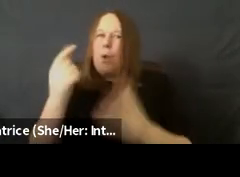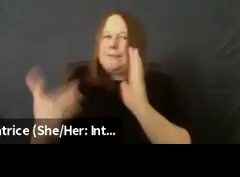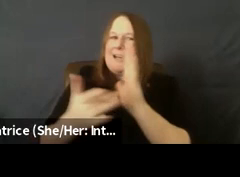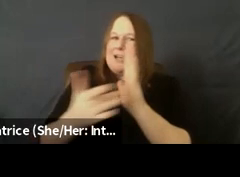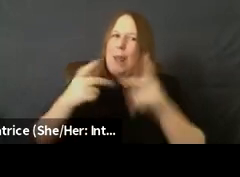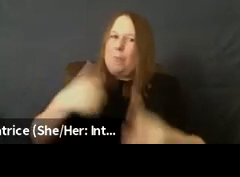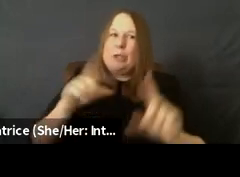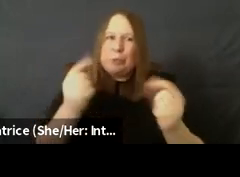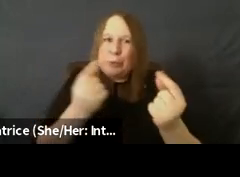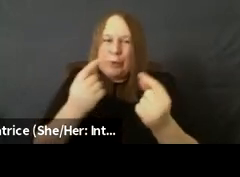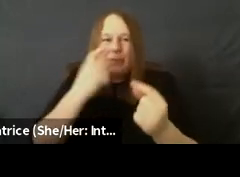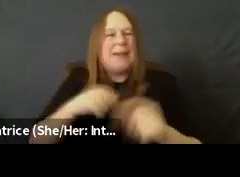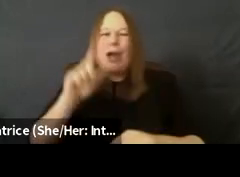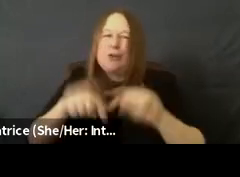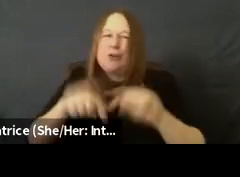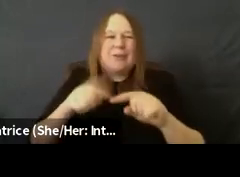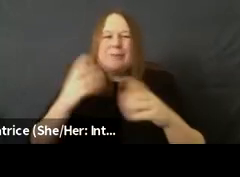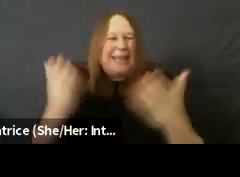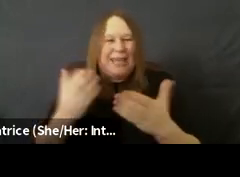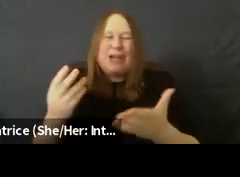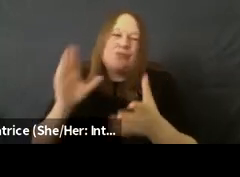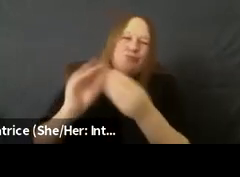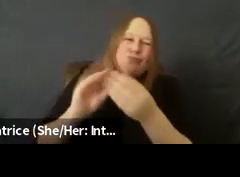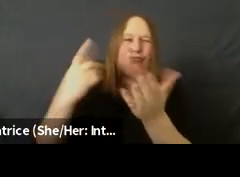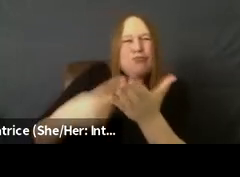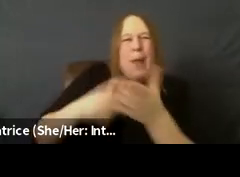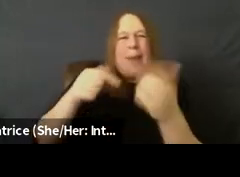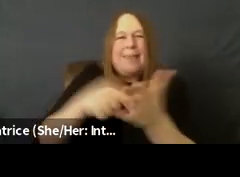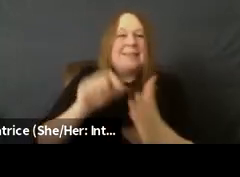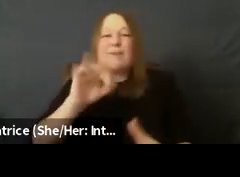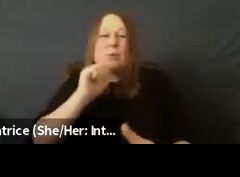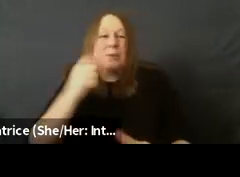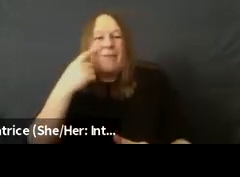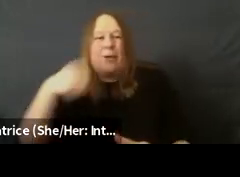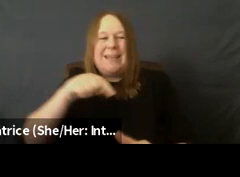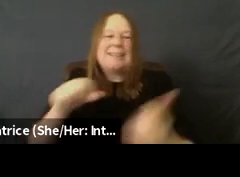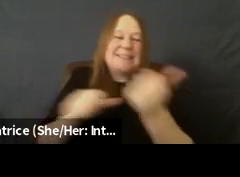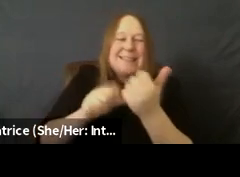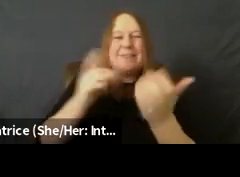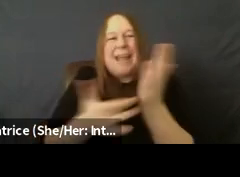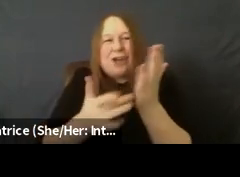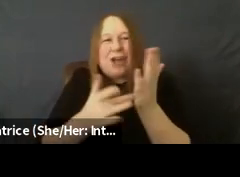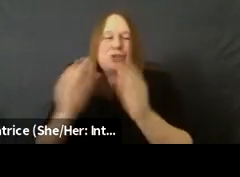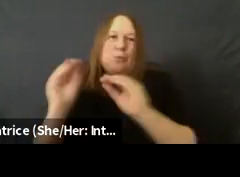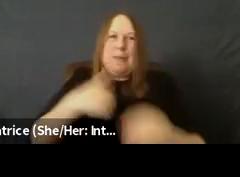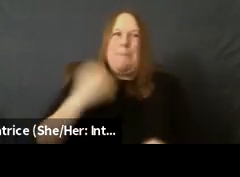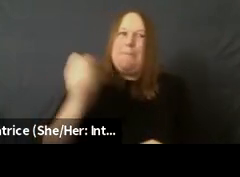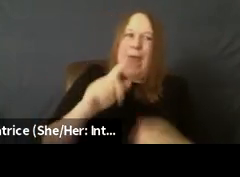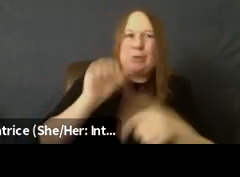allowed me to do, because I could not be here talking about this right now if it wasn't for these assistive technologies to put me back to work.